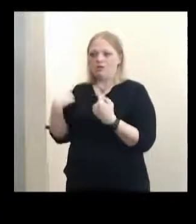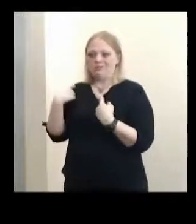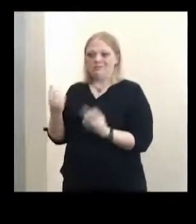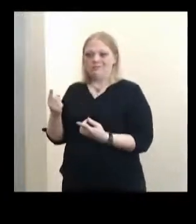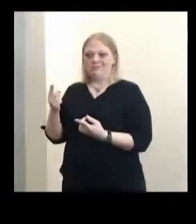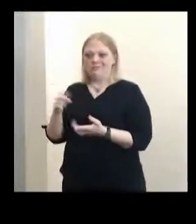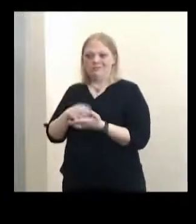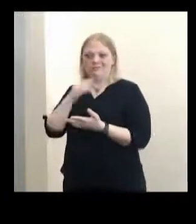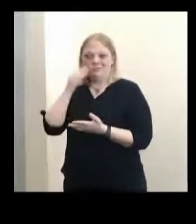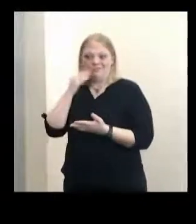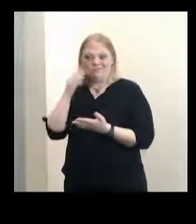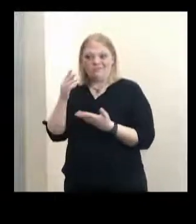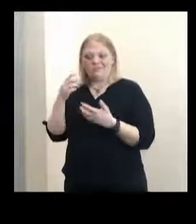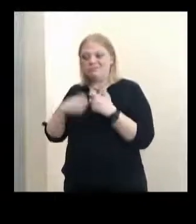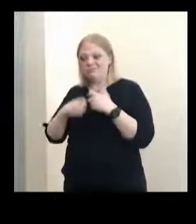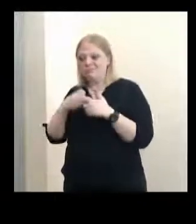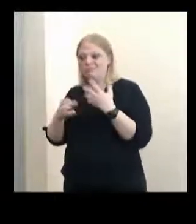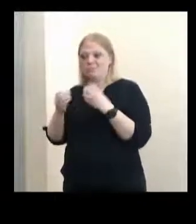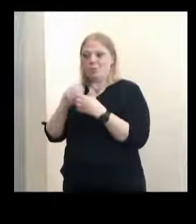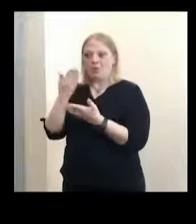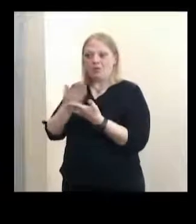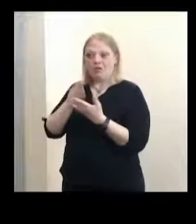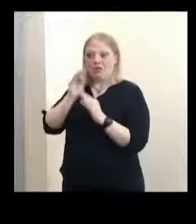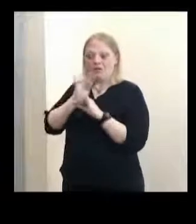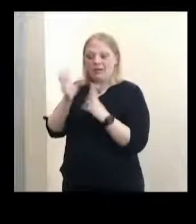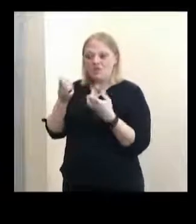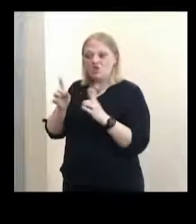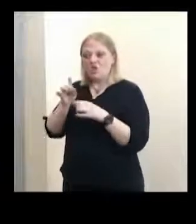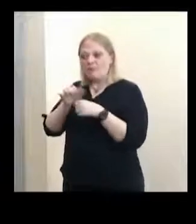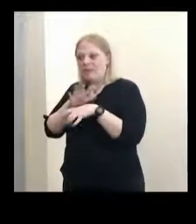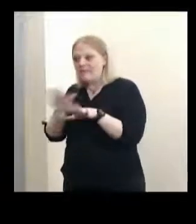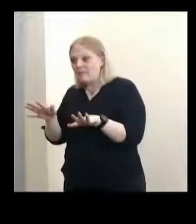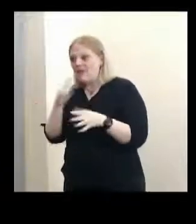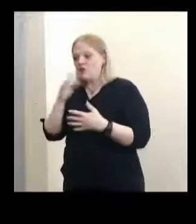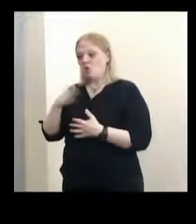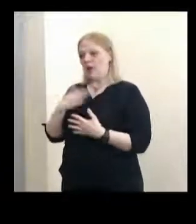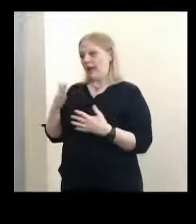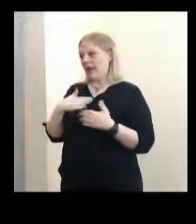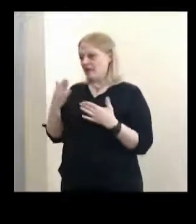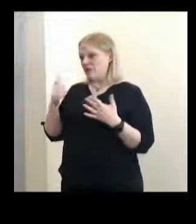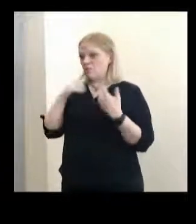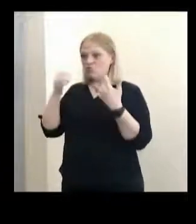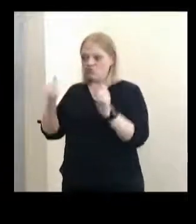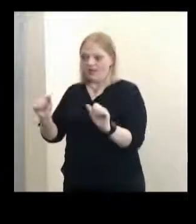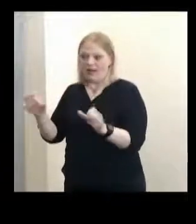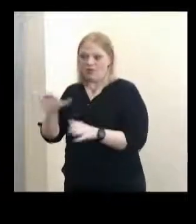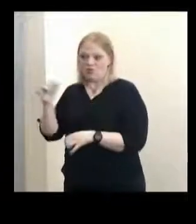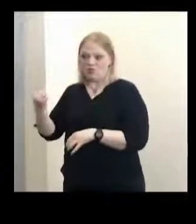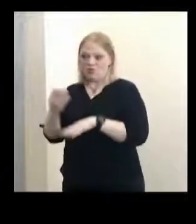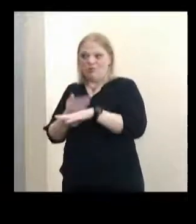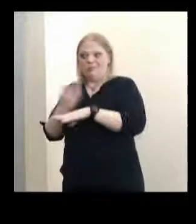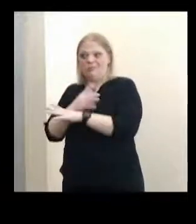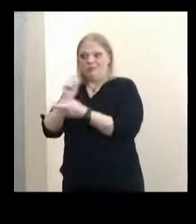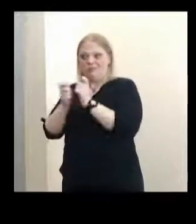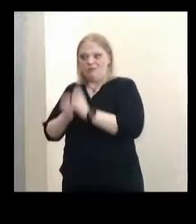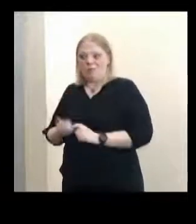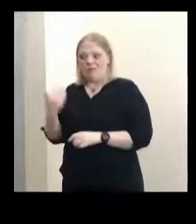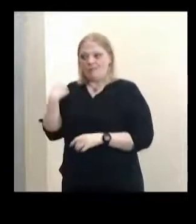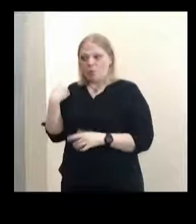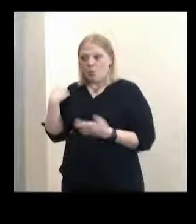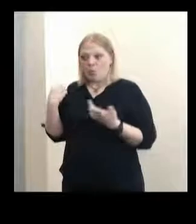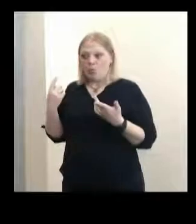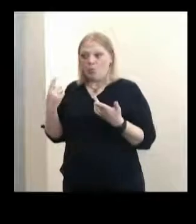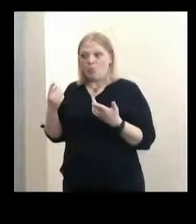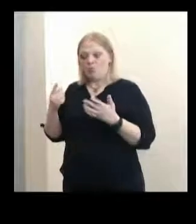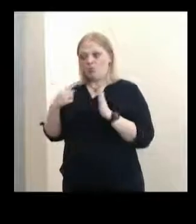light of the problems that have become more evident during the pandemic? I mean, are you glad you guys have at least tried to do some reform in the past? Did it show you just how